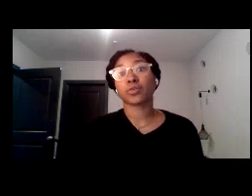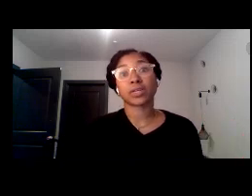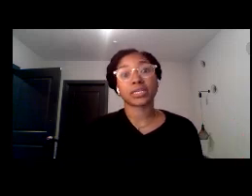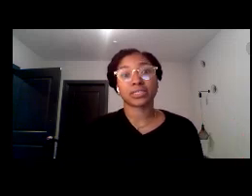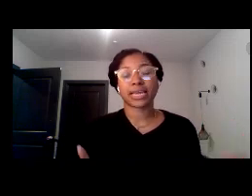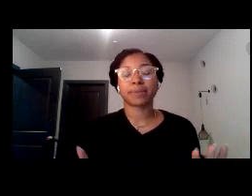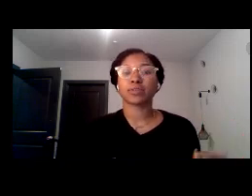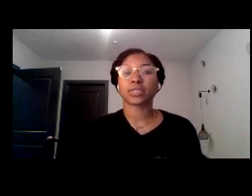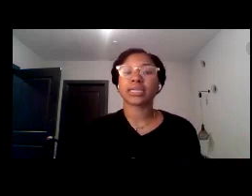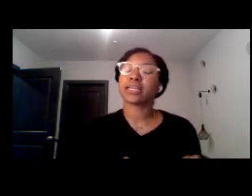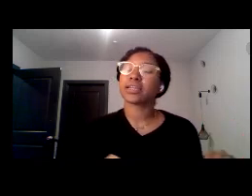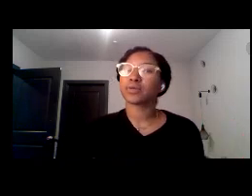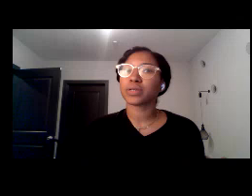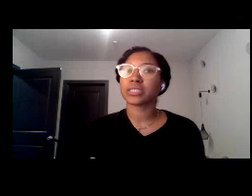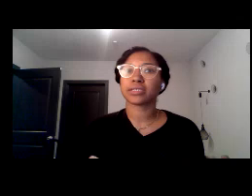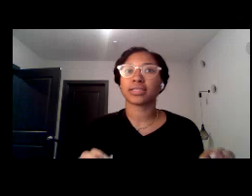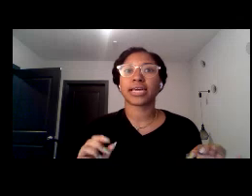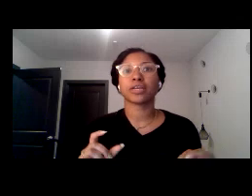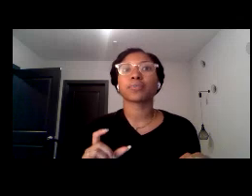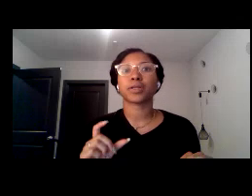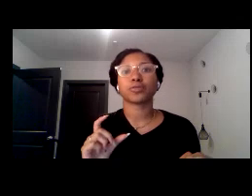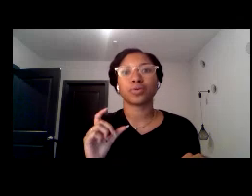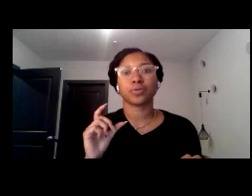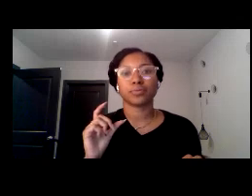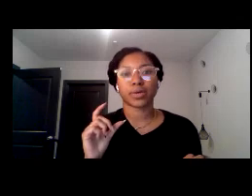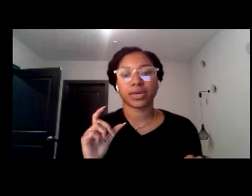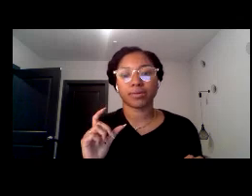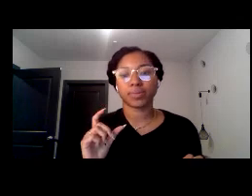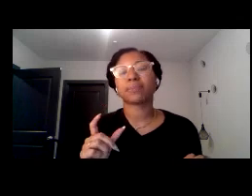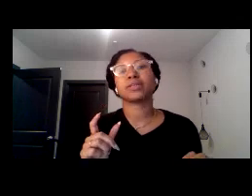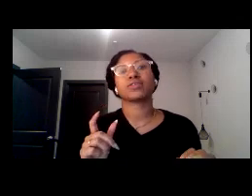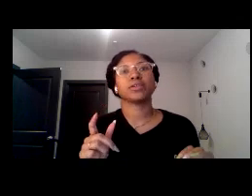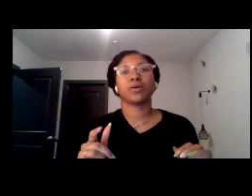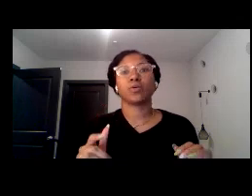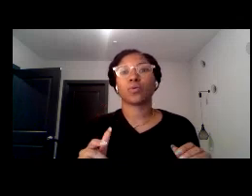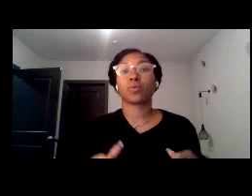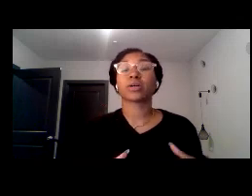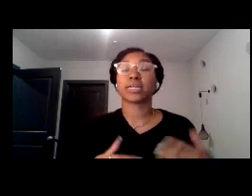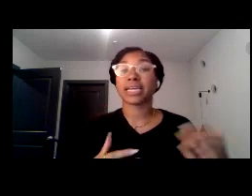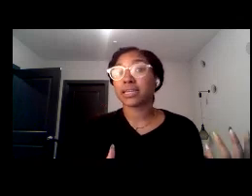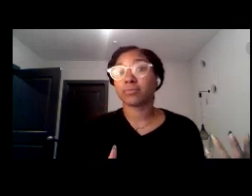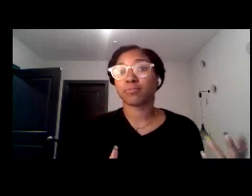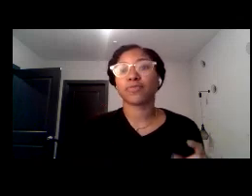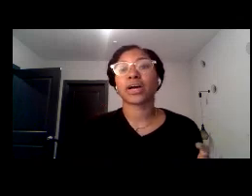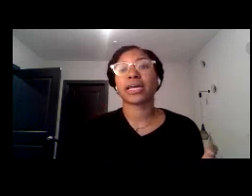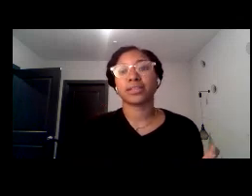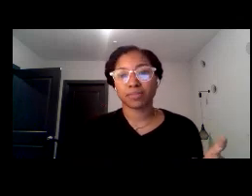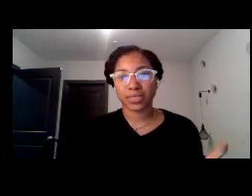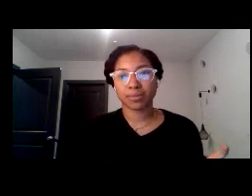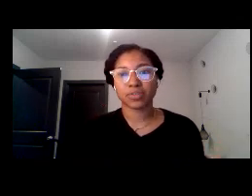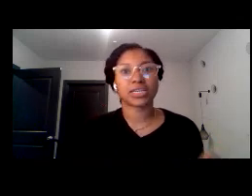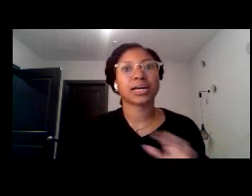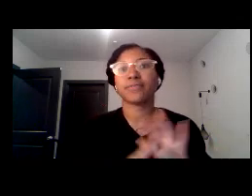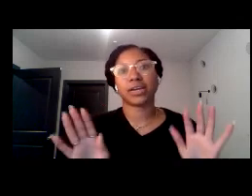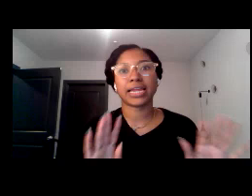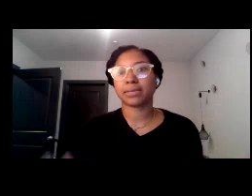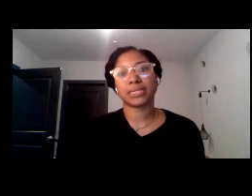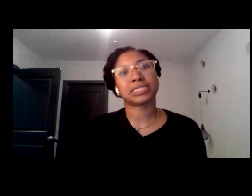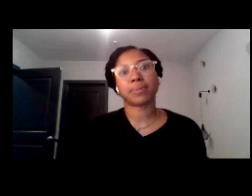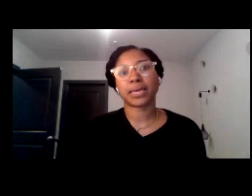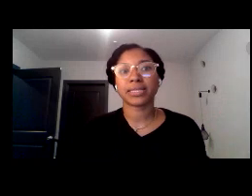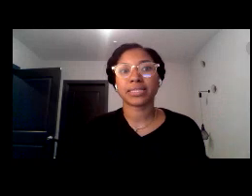not increase. They absolutely cannot increase that incremental payment or, again, provide a lump sum to